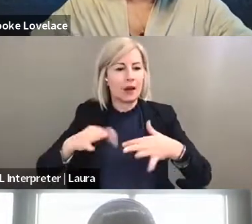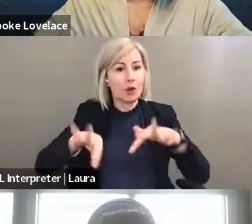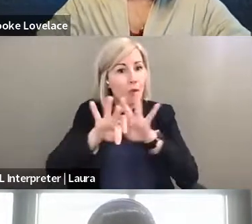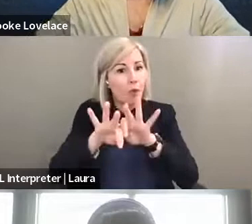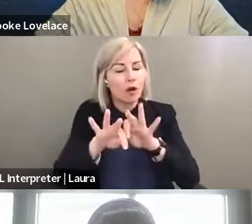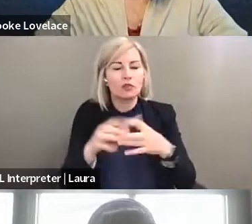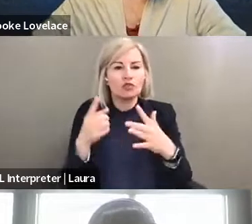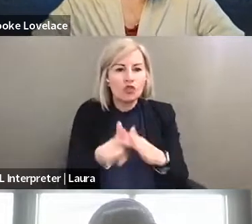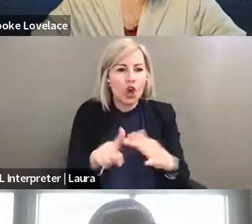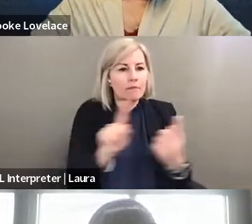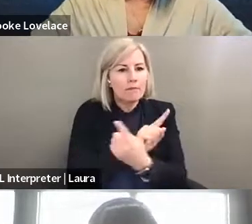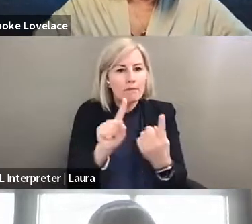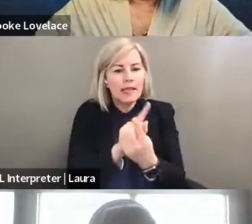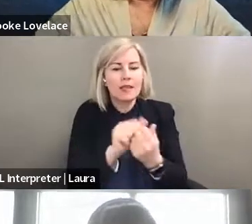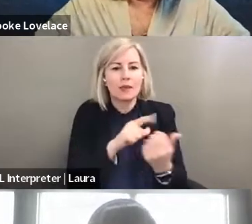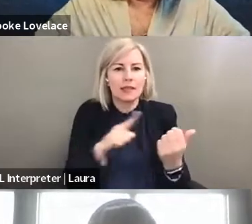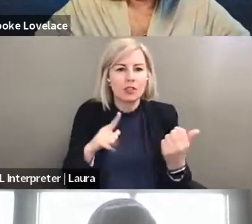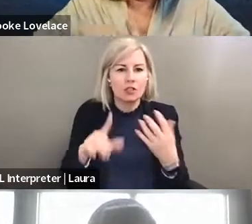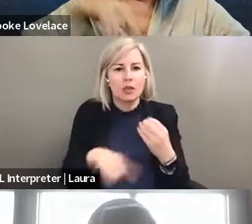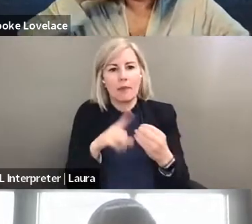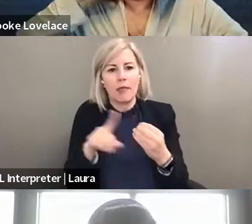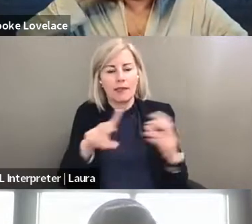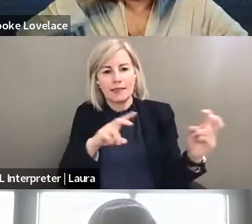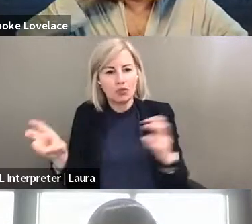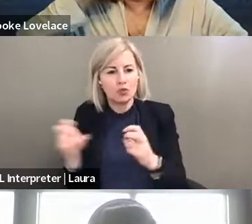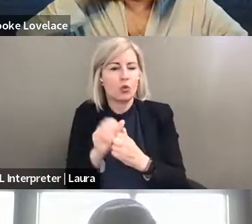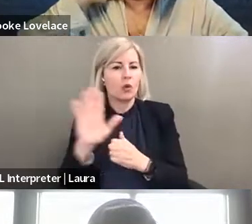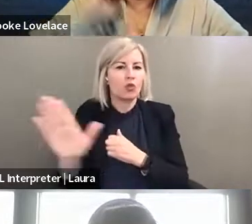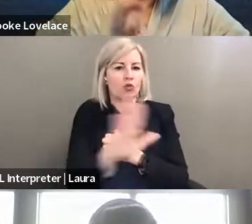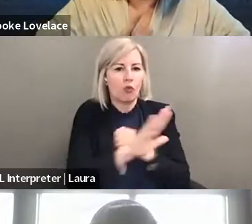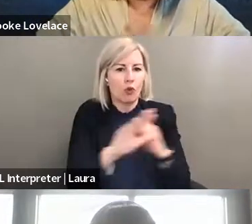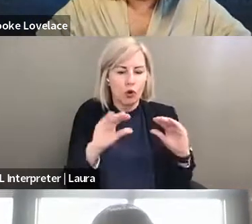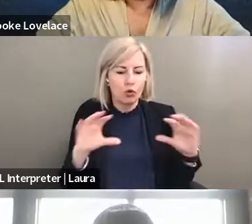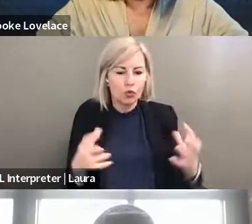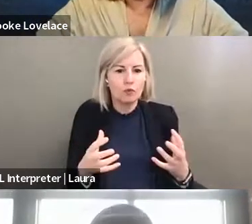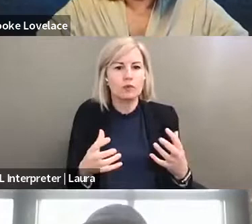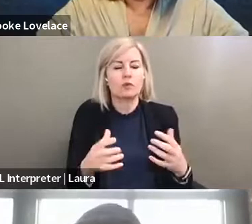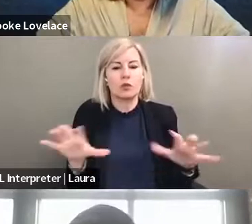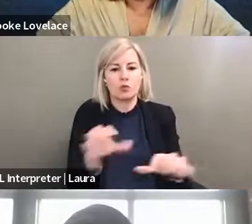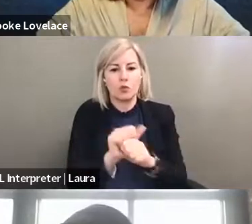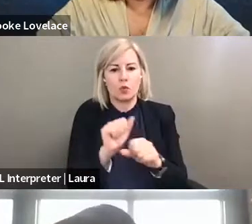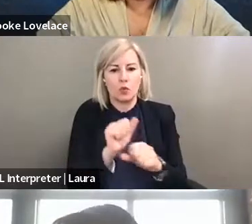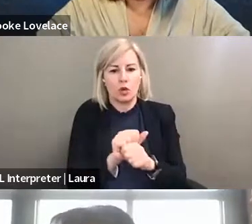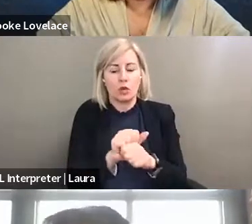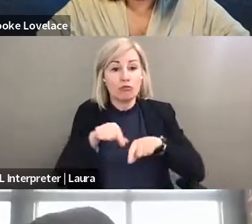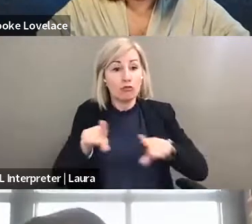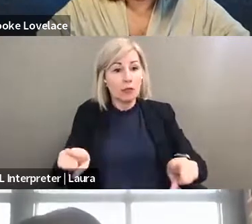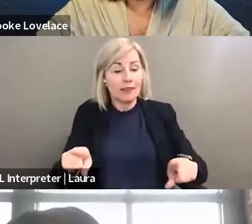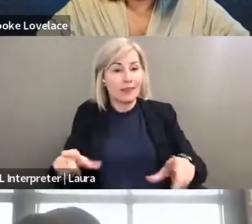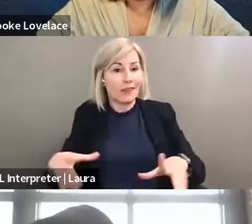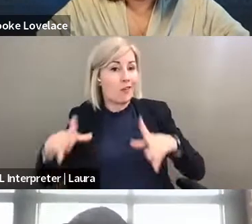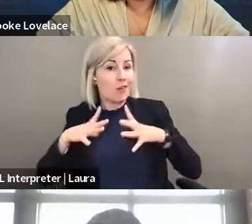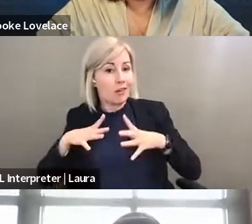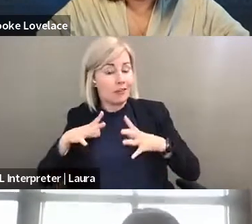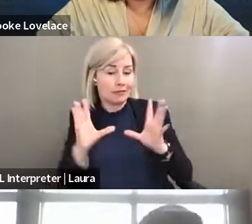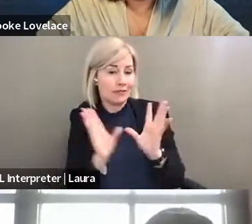legislators about those issues or with your advocacy groups, and to do work during the off season so that they can hear those messages,